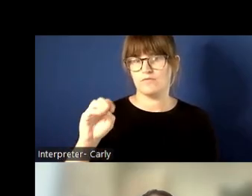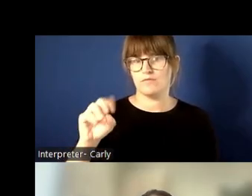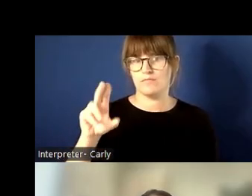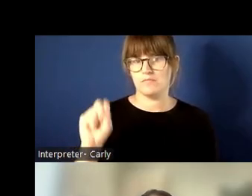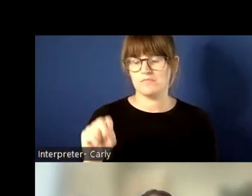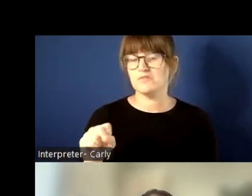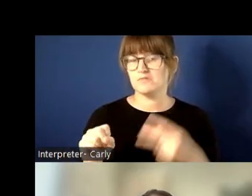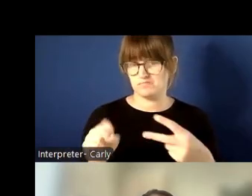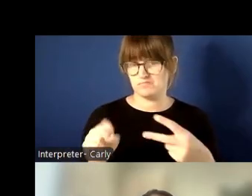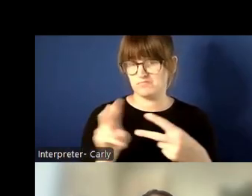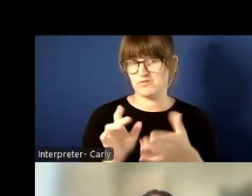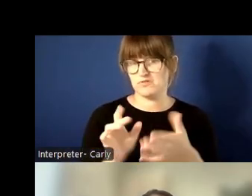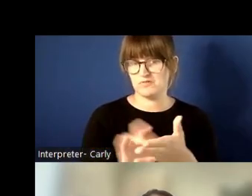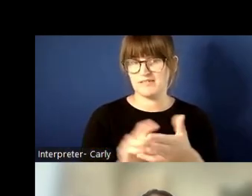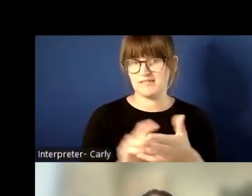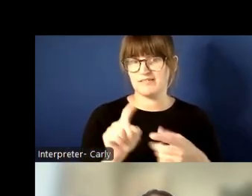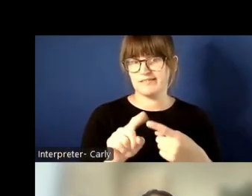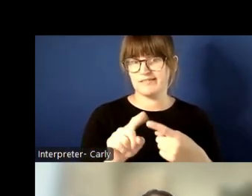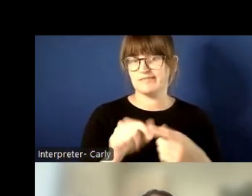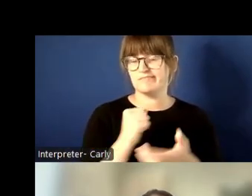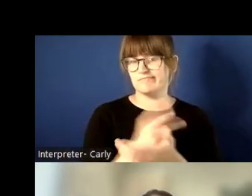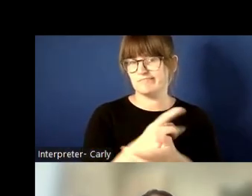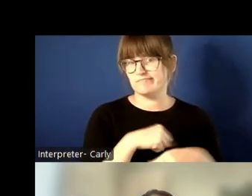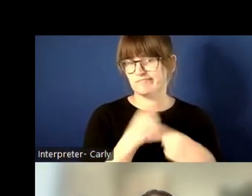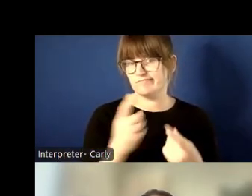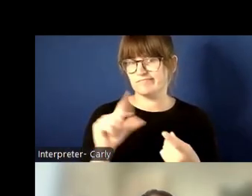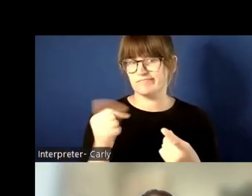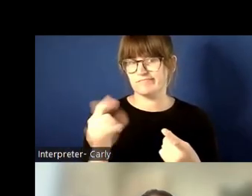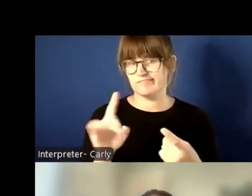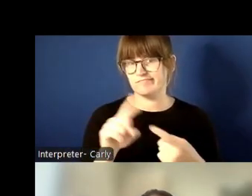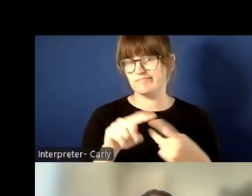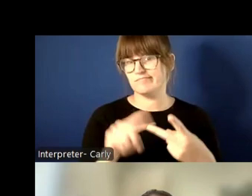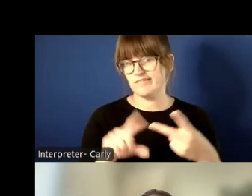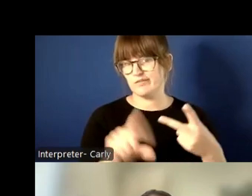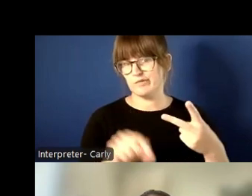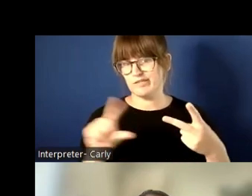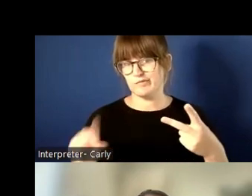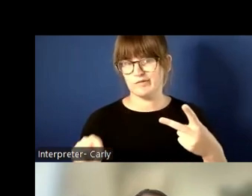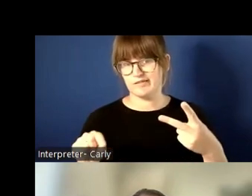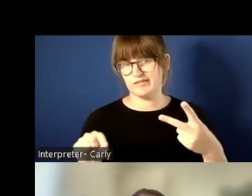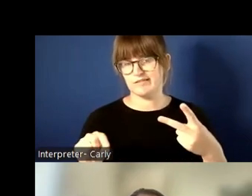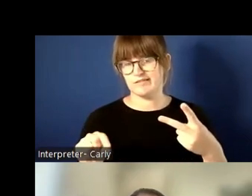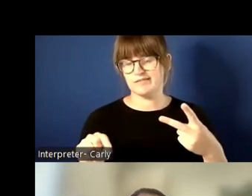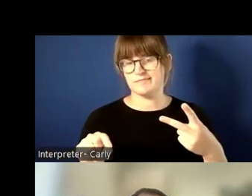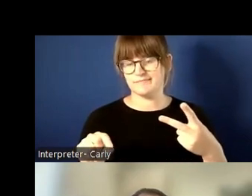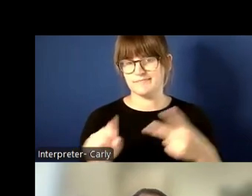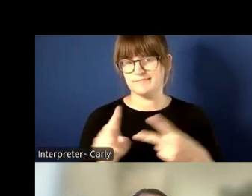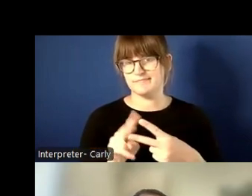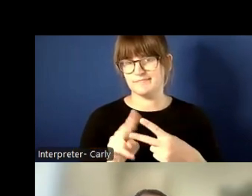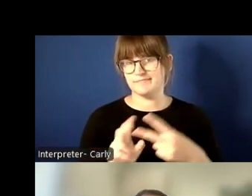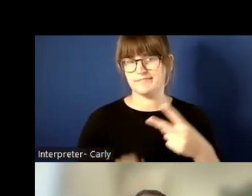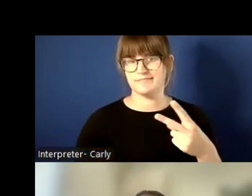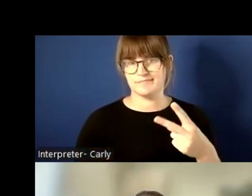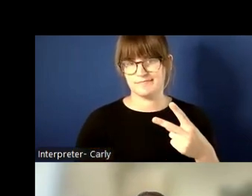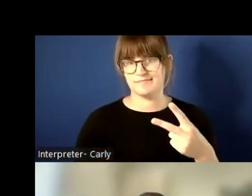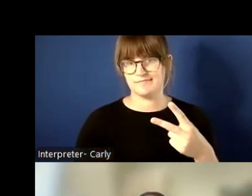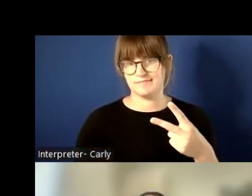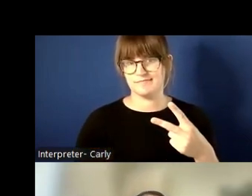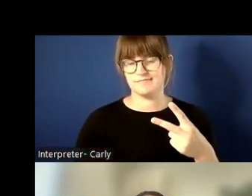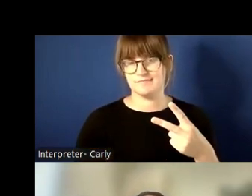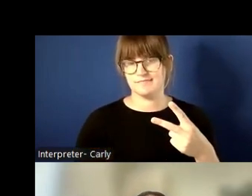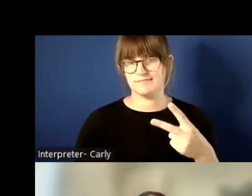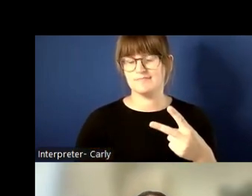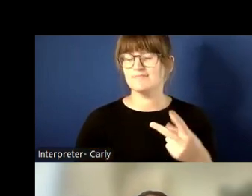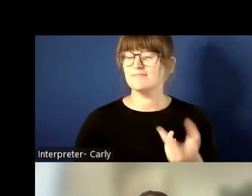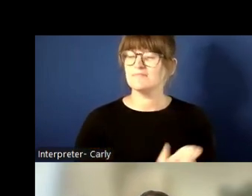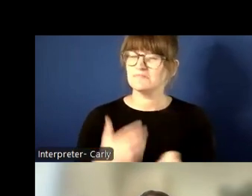since 2018, and pembrolizumab has been approved since 2020 for locally advanced and metastatic squamous cell. Some of these drugs are also used for